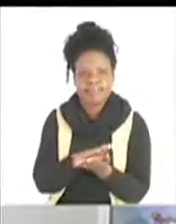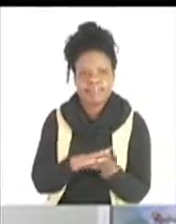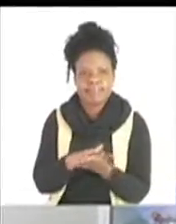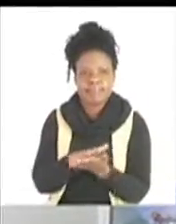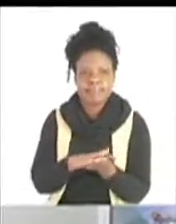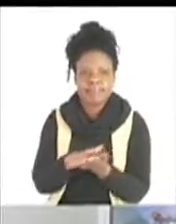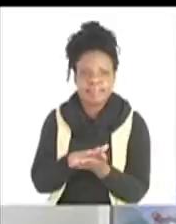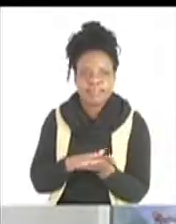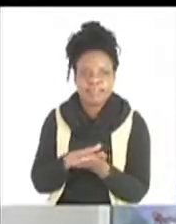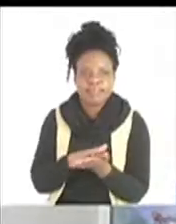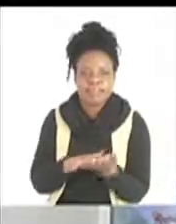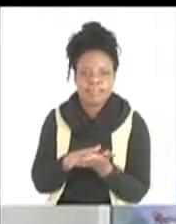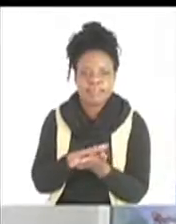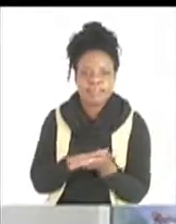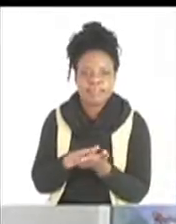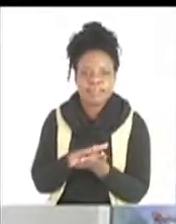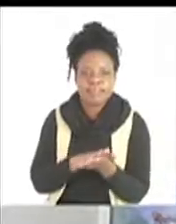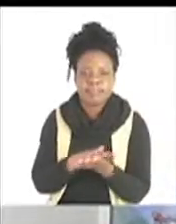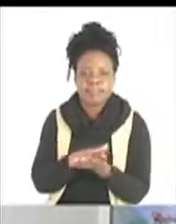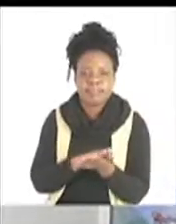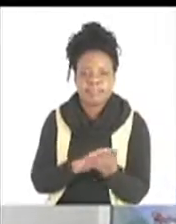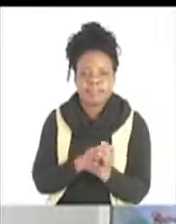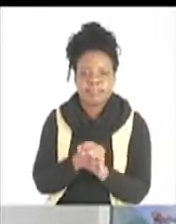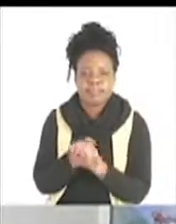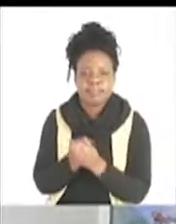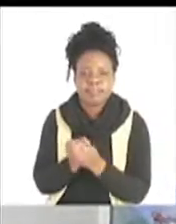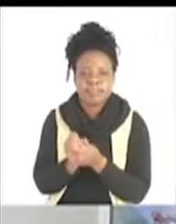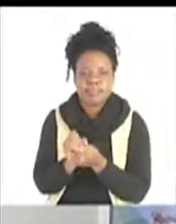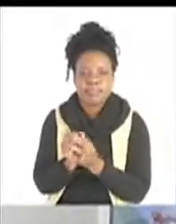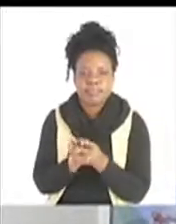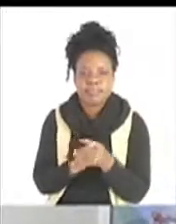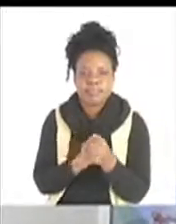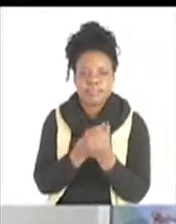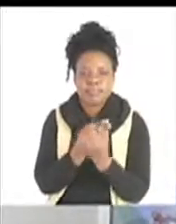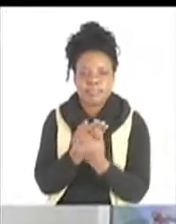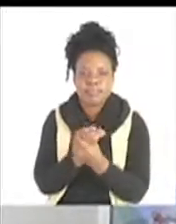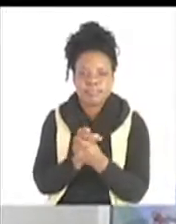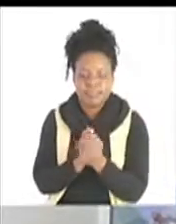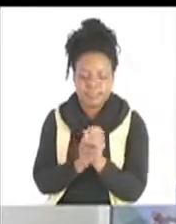Rub our hands in and out